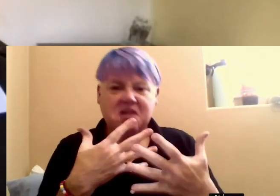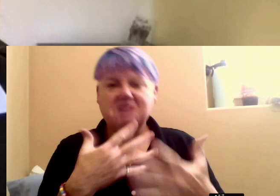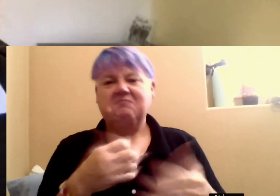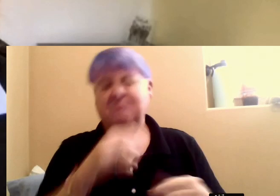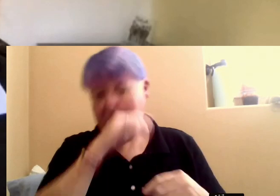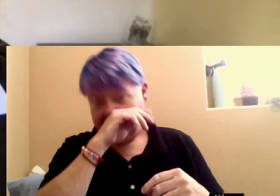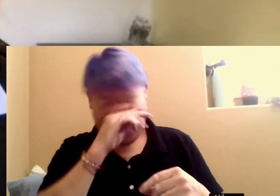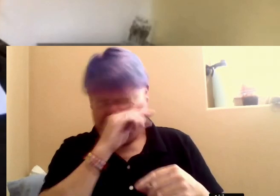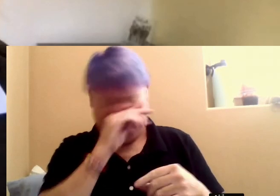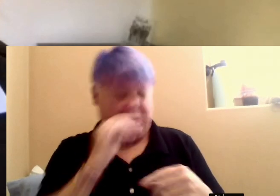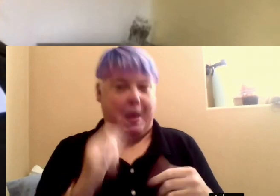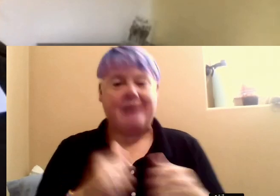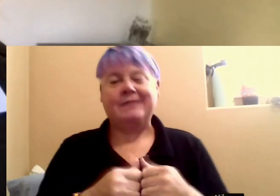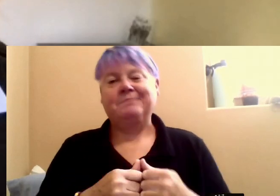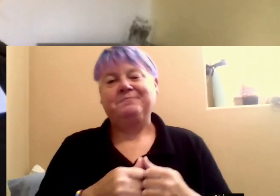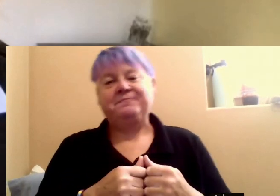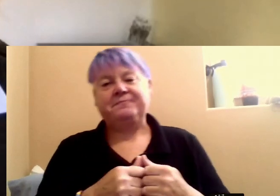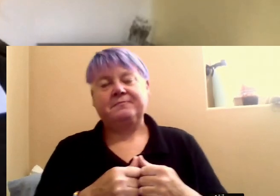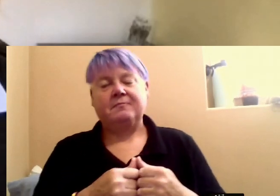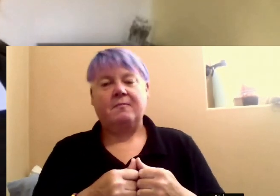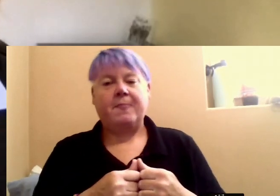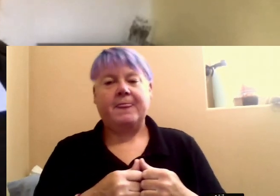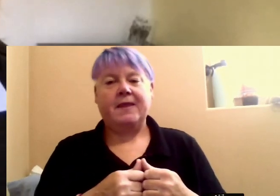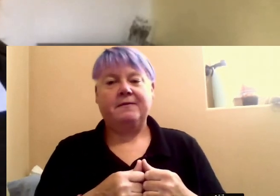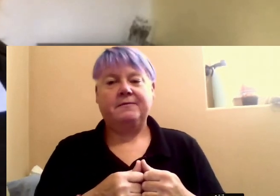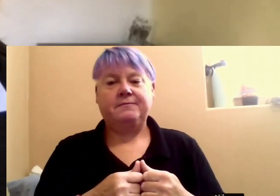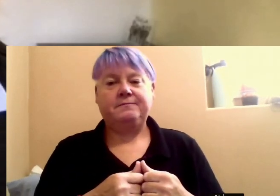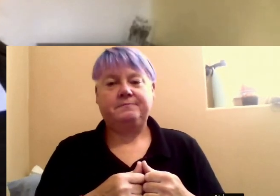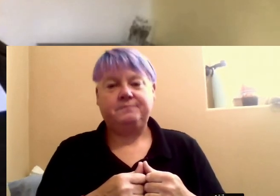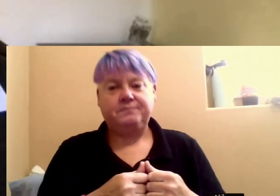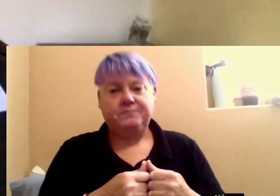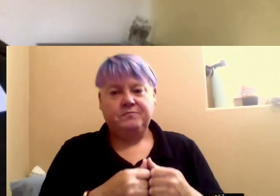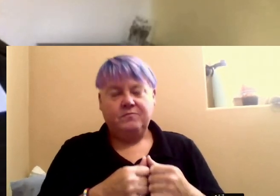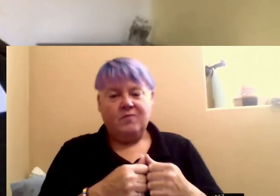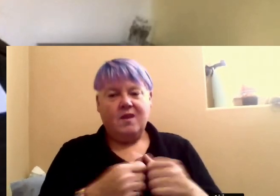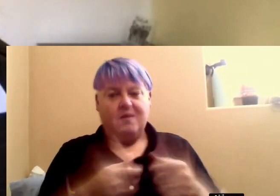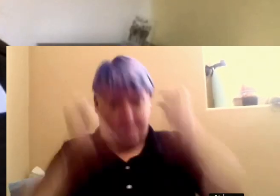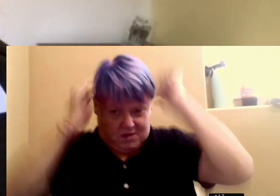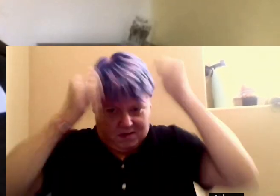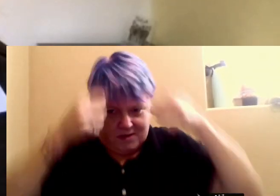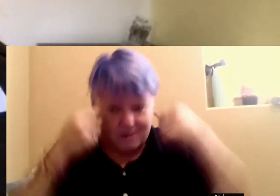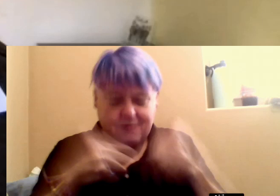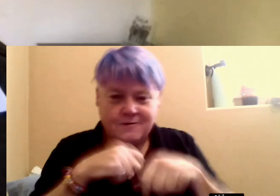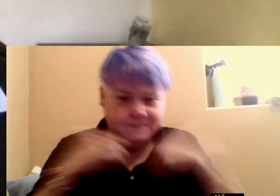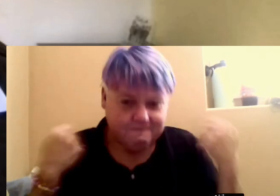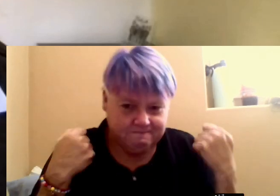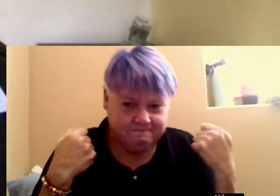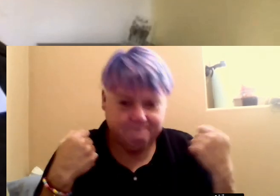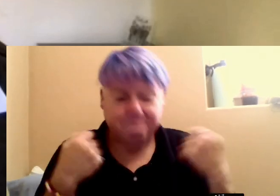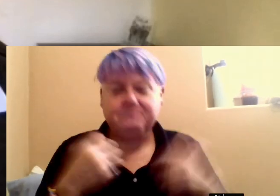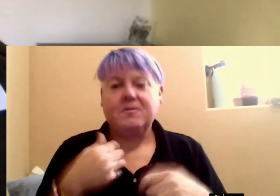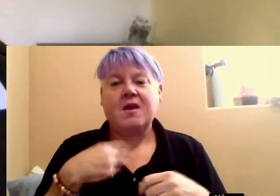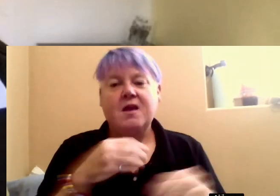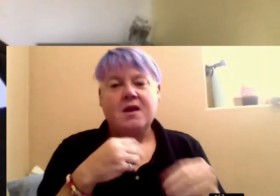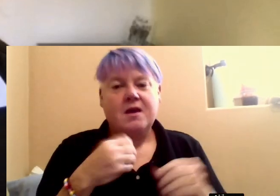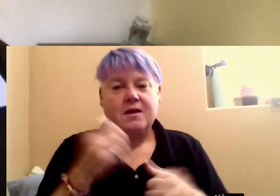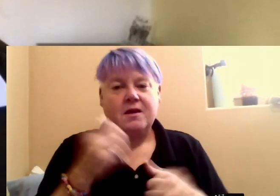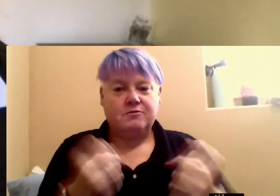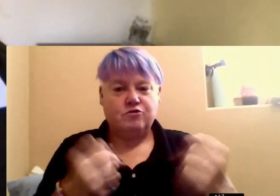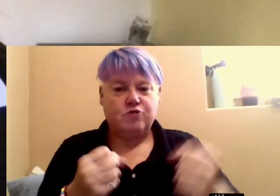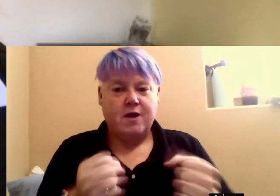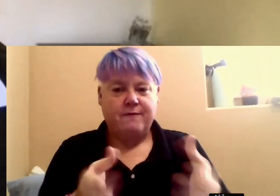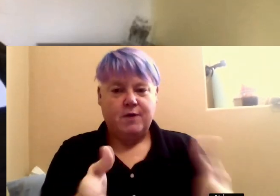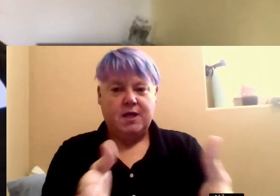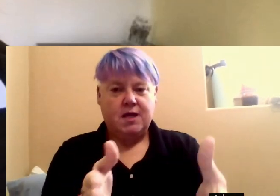The thought made me smile. Pulling my hood over my head and drawing the strings tight, I moved down the driveway.